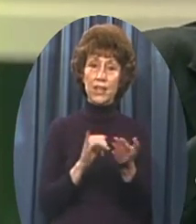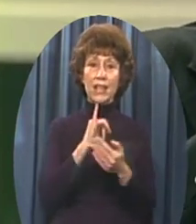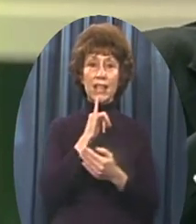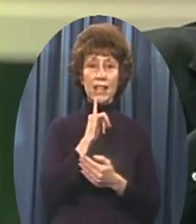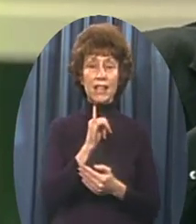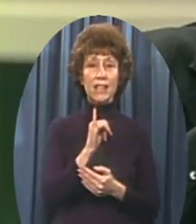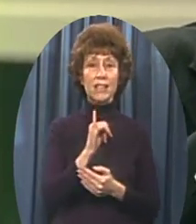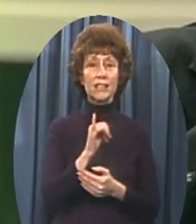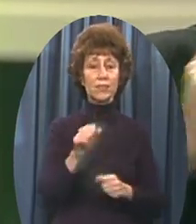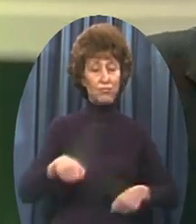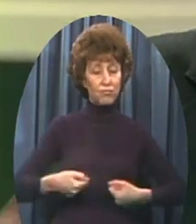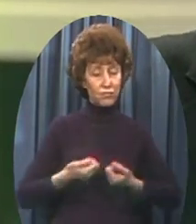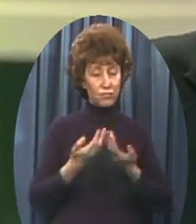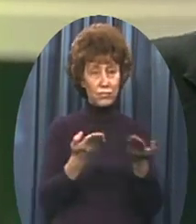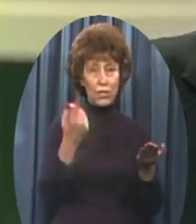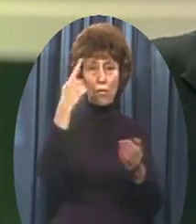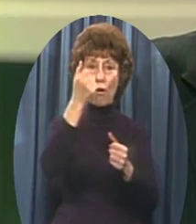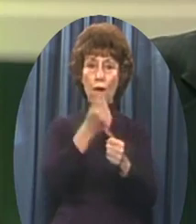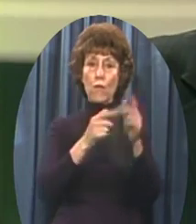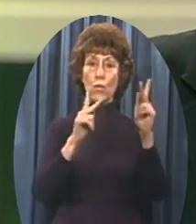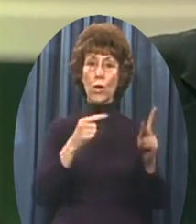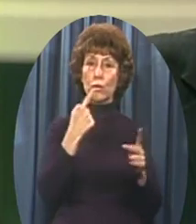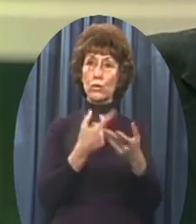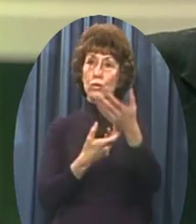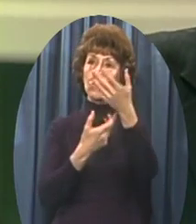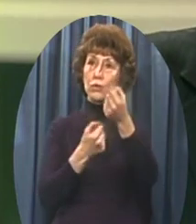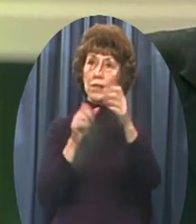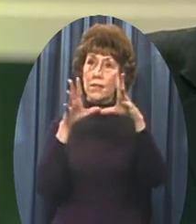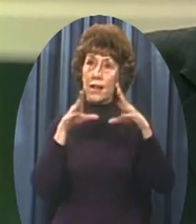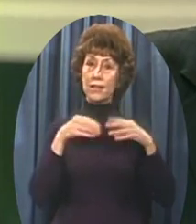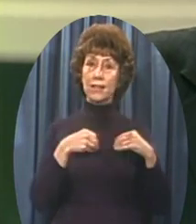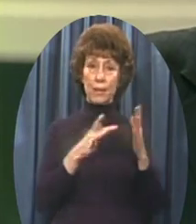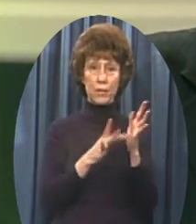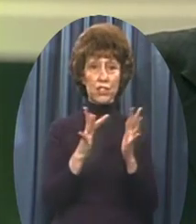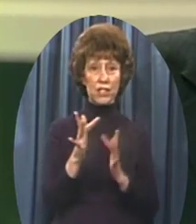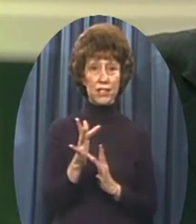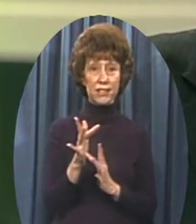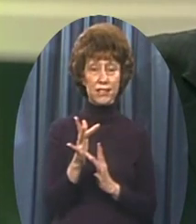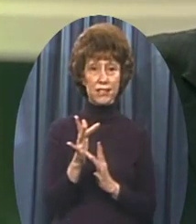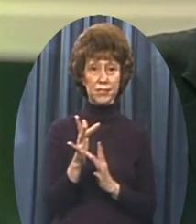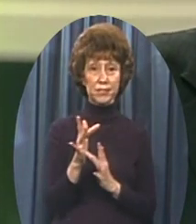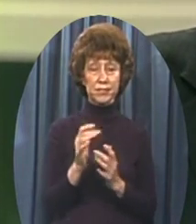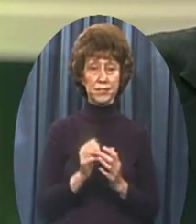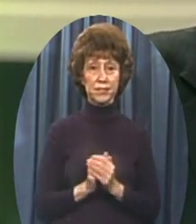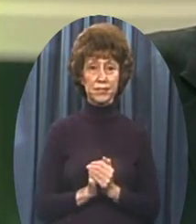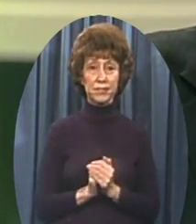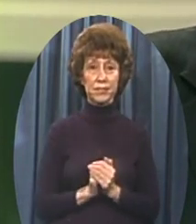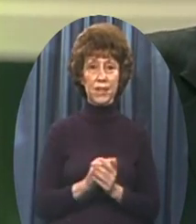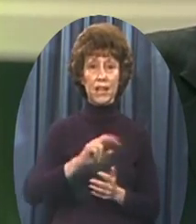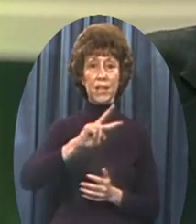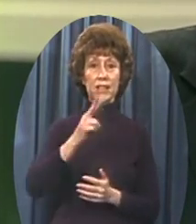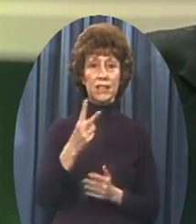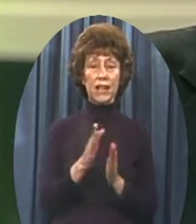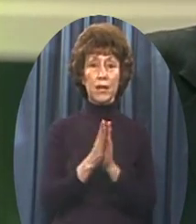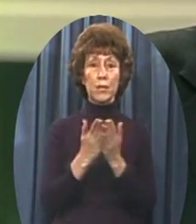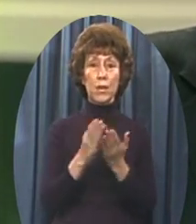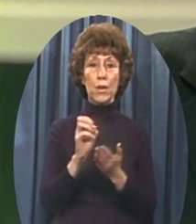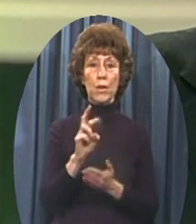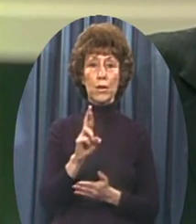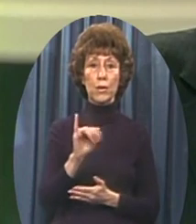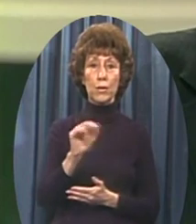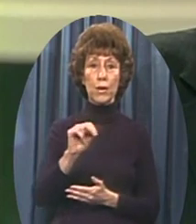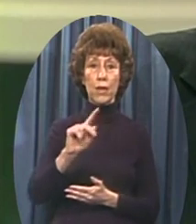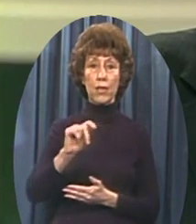available to everyone who will trust him. In the second book of Corinthians, chapter 11,